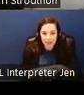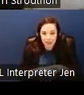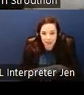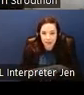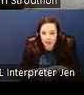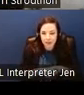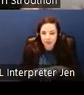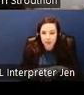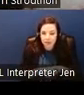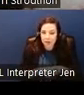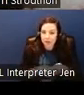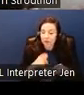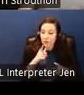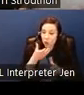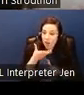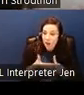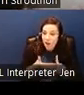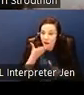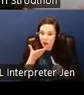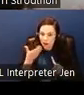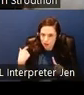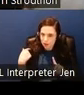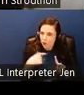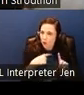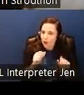of being, and they can be expressed. We know they're expressed by